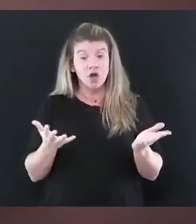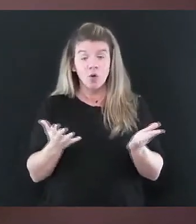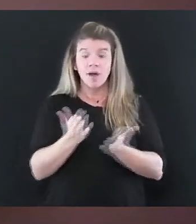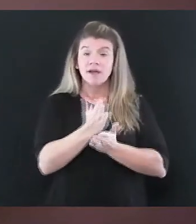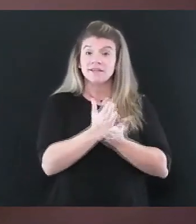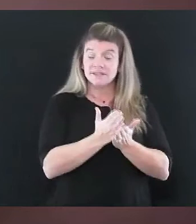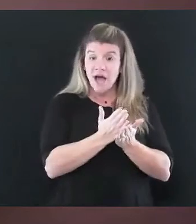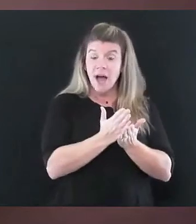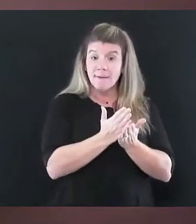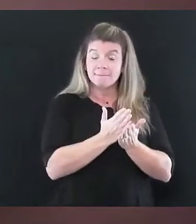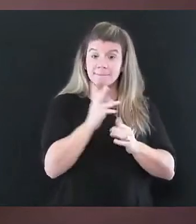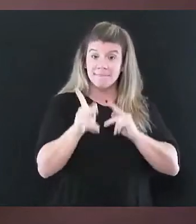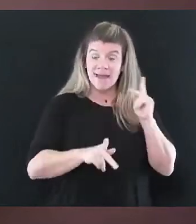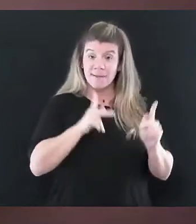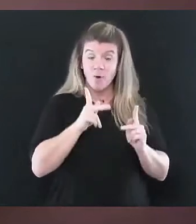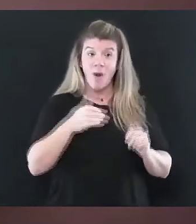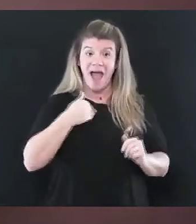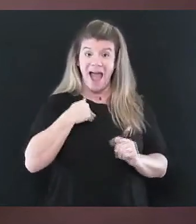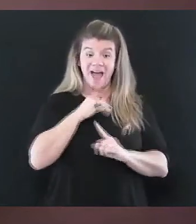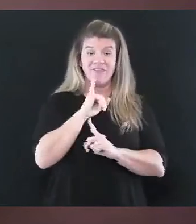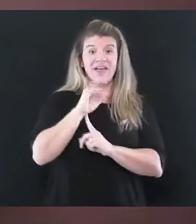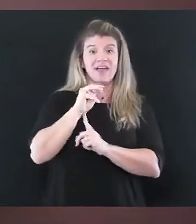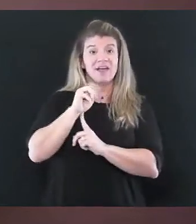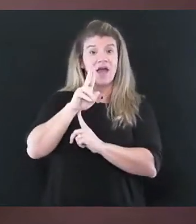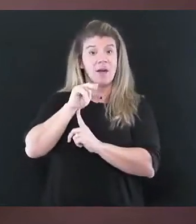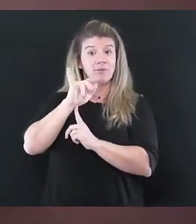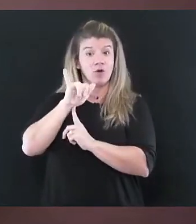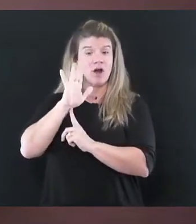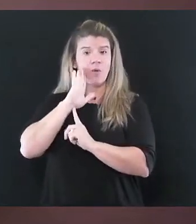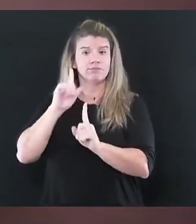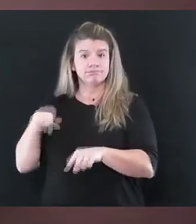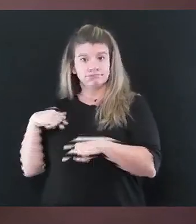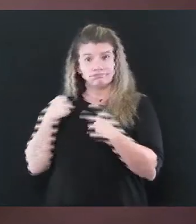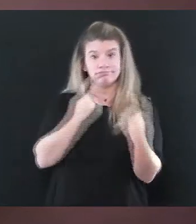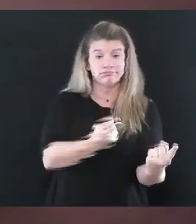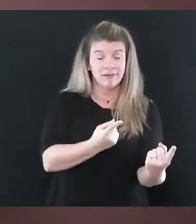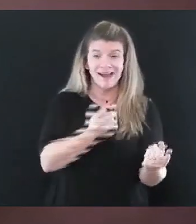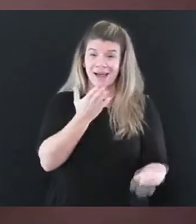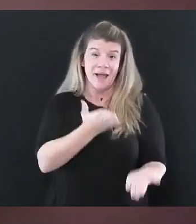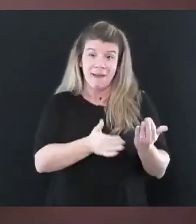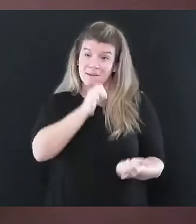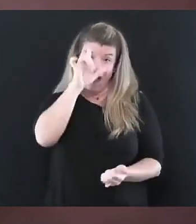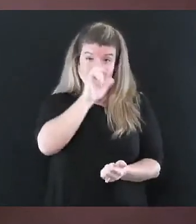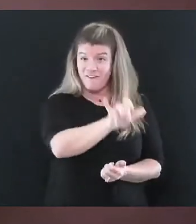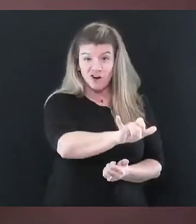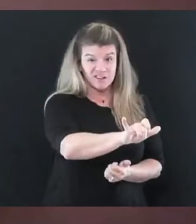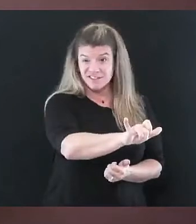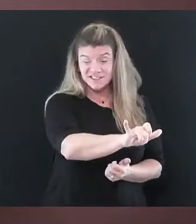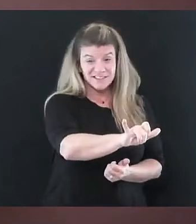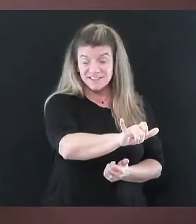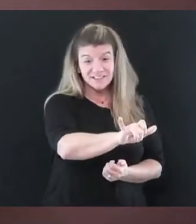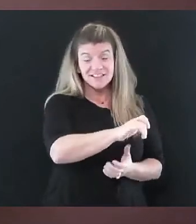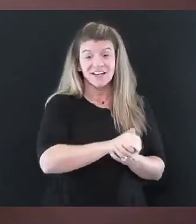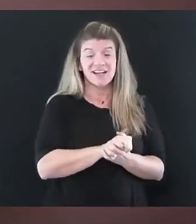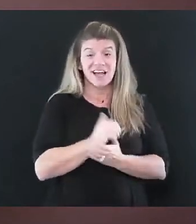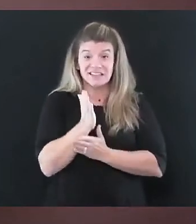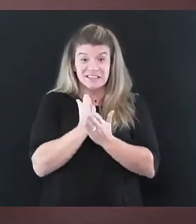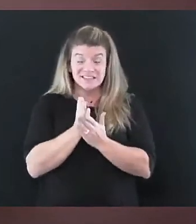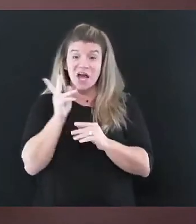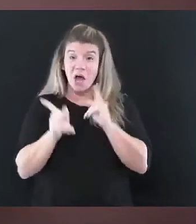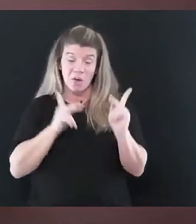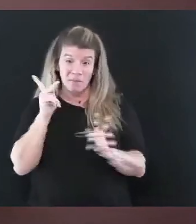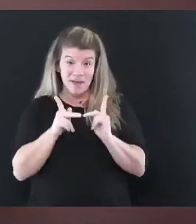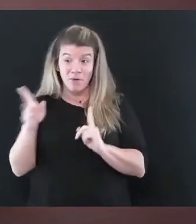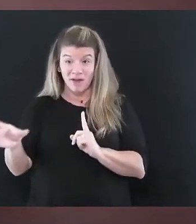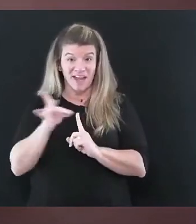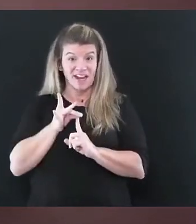to last for a while, may not be perpetual, may not be forever. And for a few of the people that have gotten